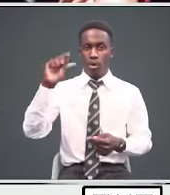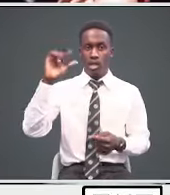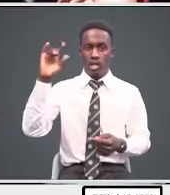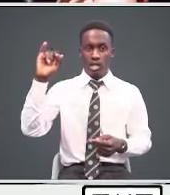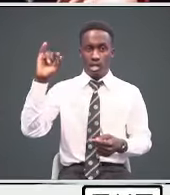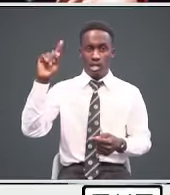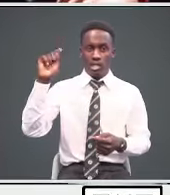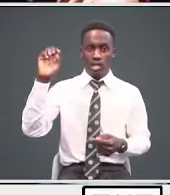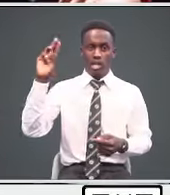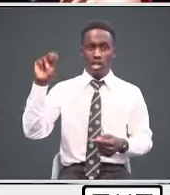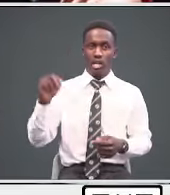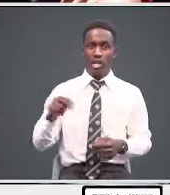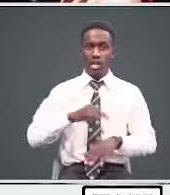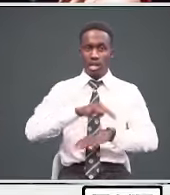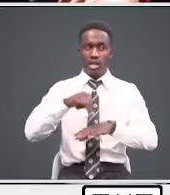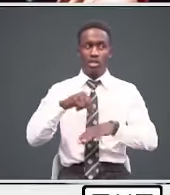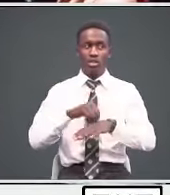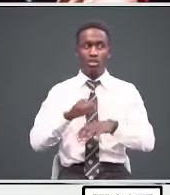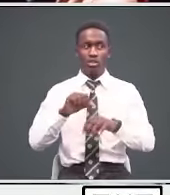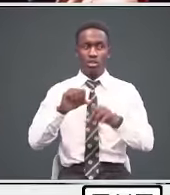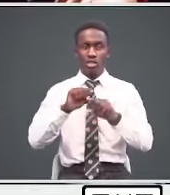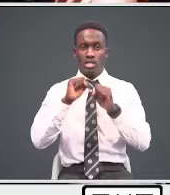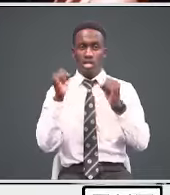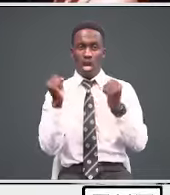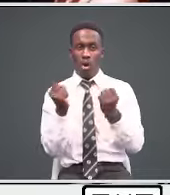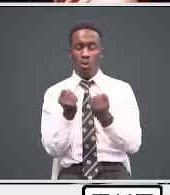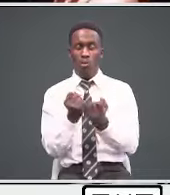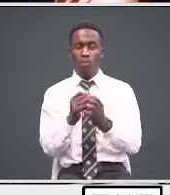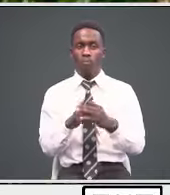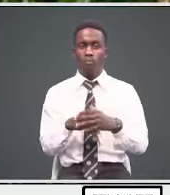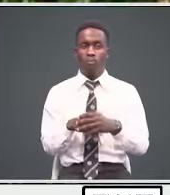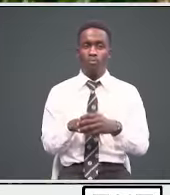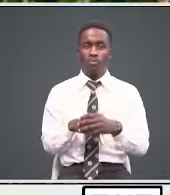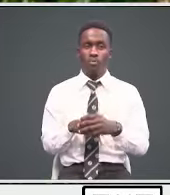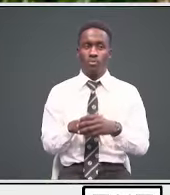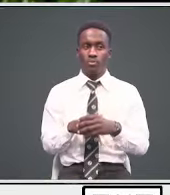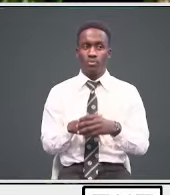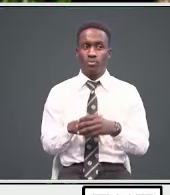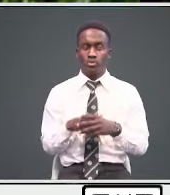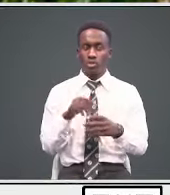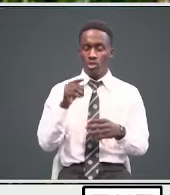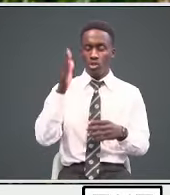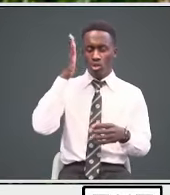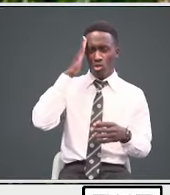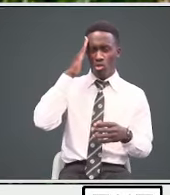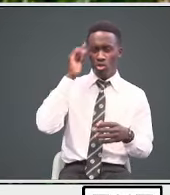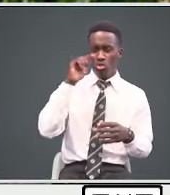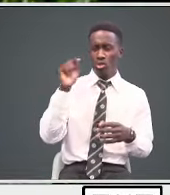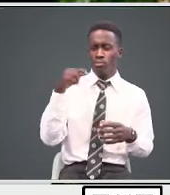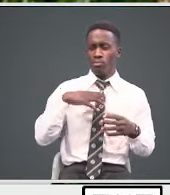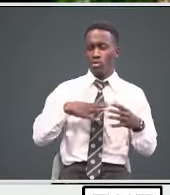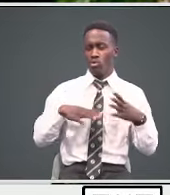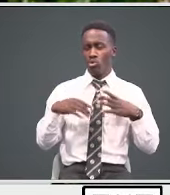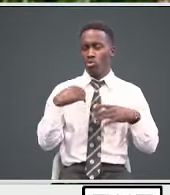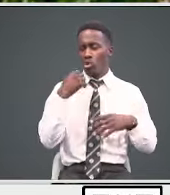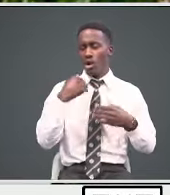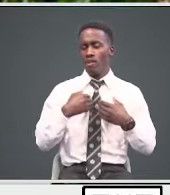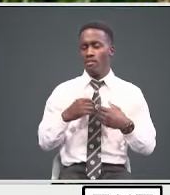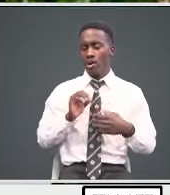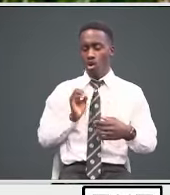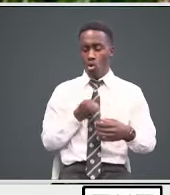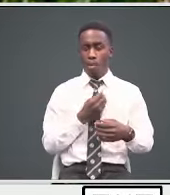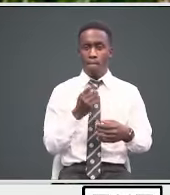agrees to an interview, but insists on concealing her identity. Ujue watu wale wako na pesa yetu. The people who